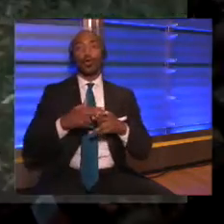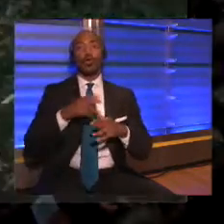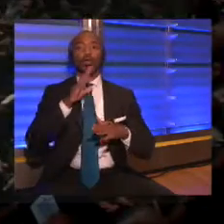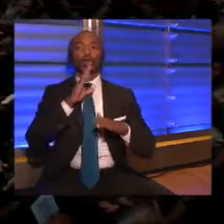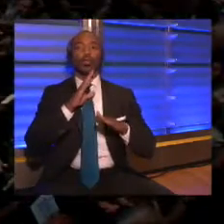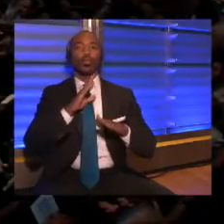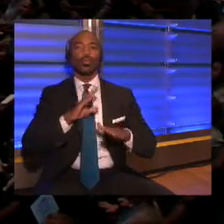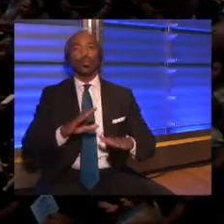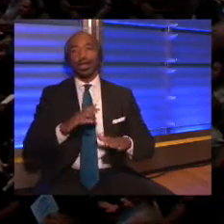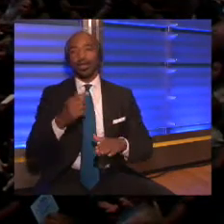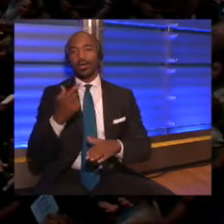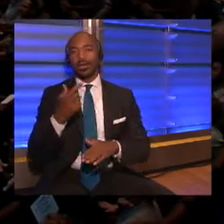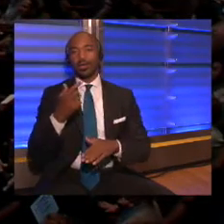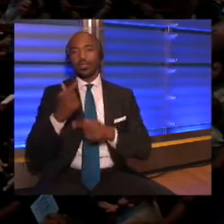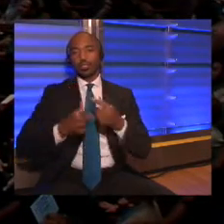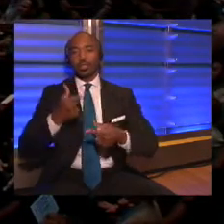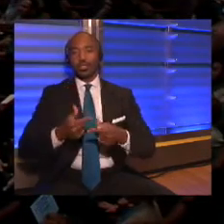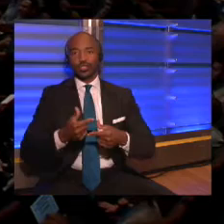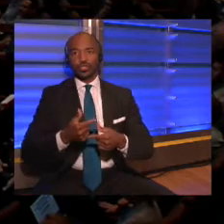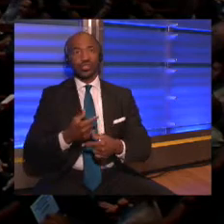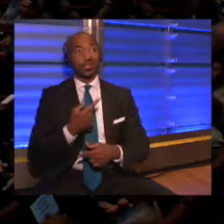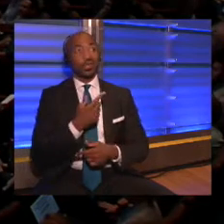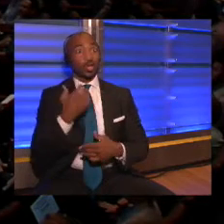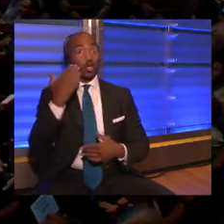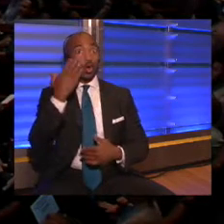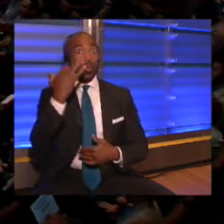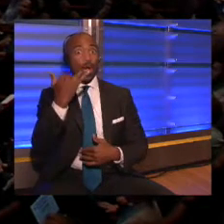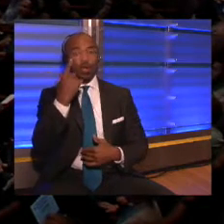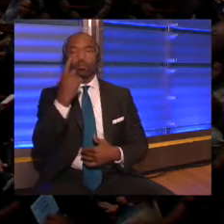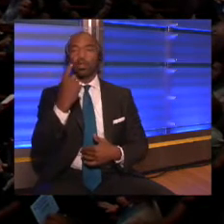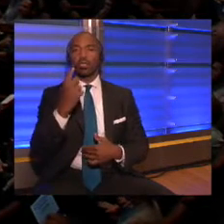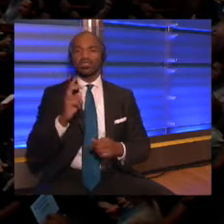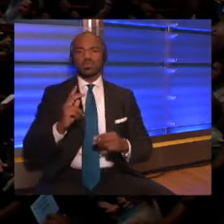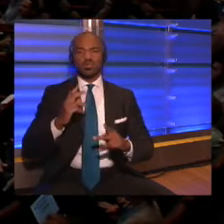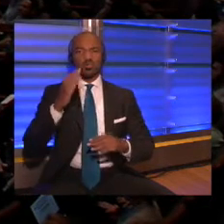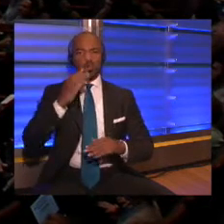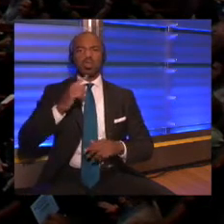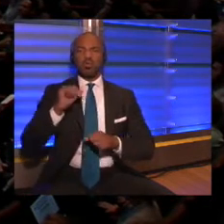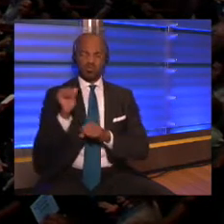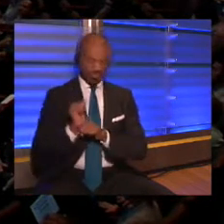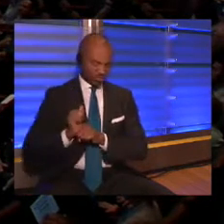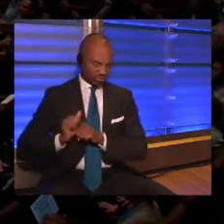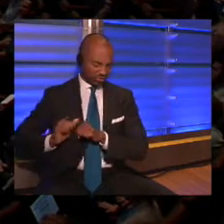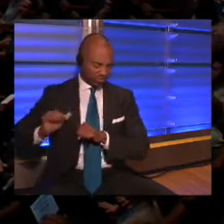working really, really, really hard. They were